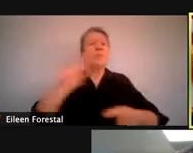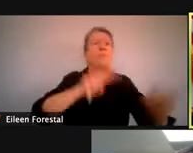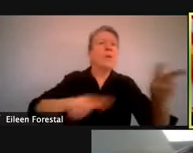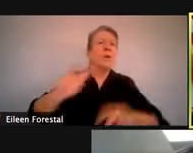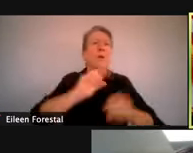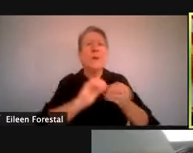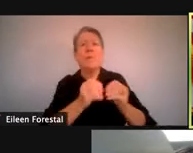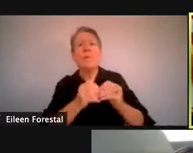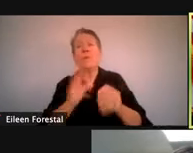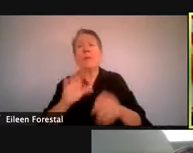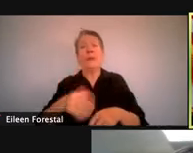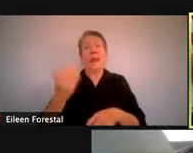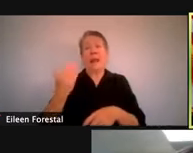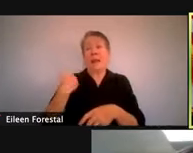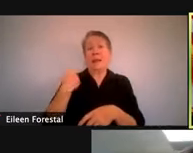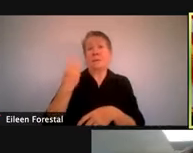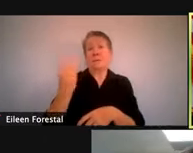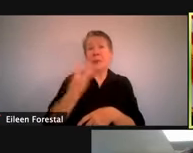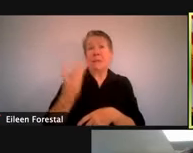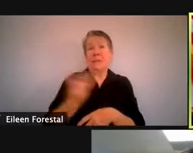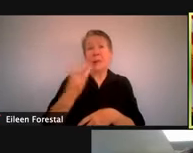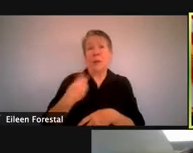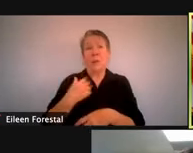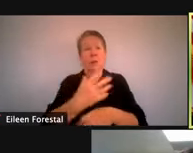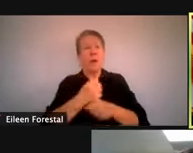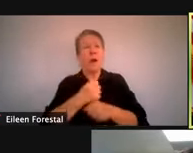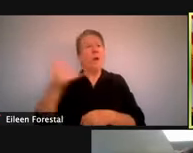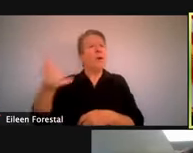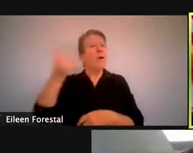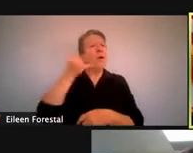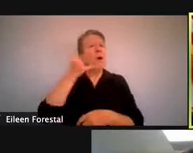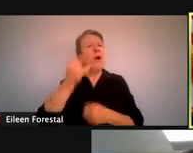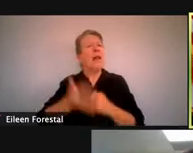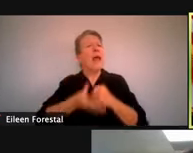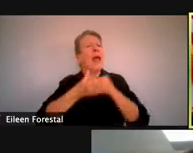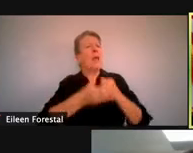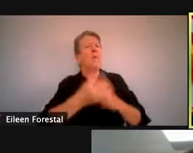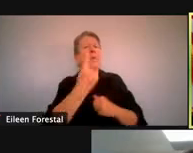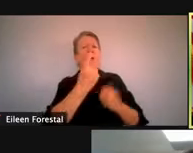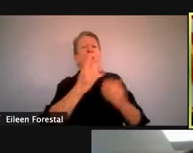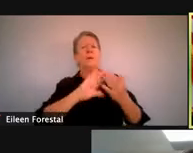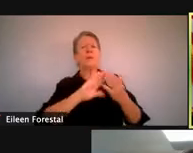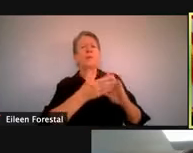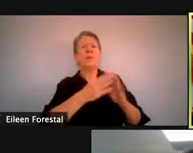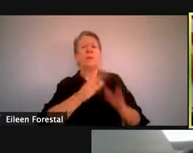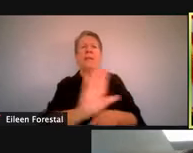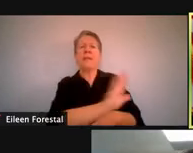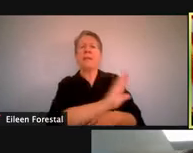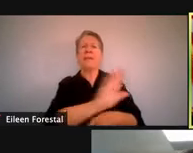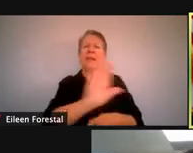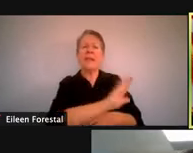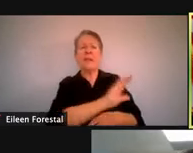to support the Newark community, whose positivity on a 7-day rolling average spiked